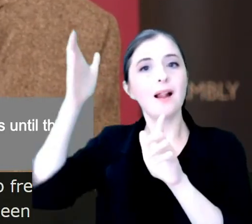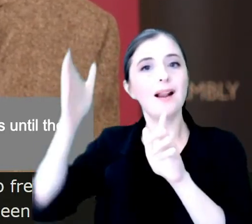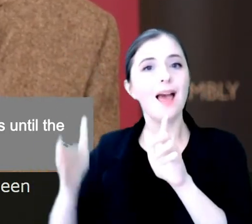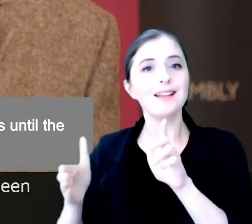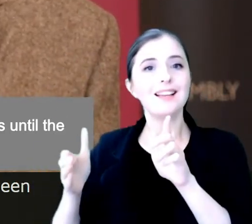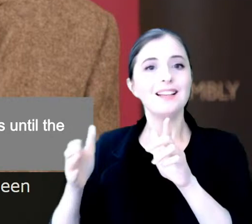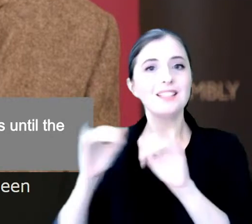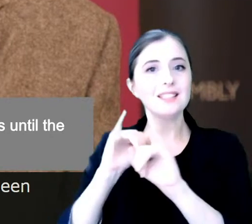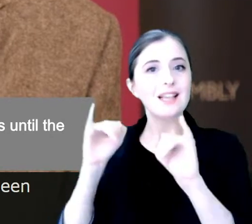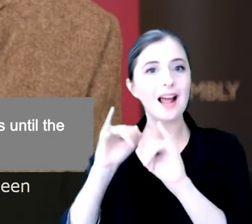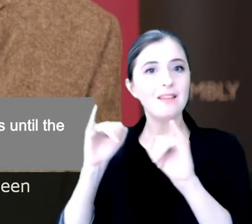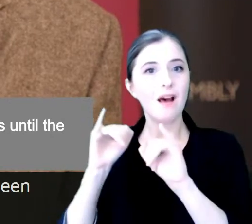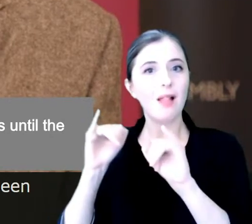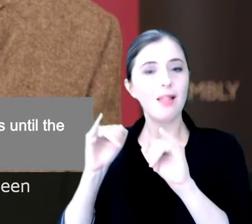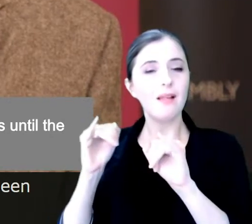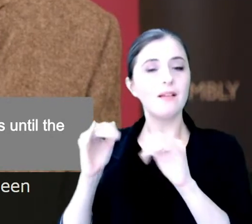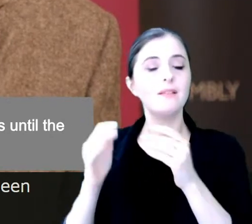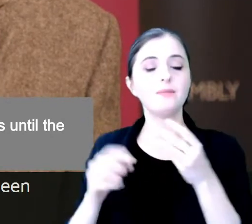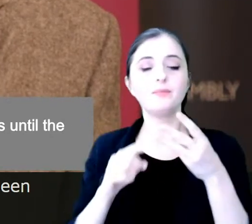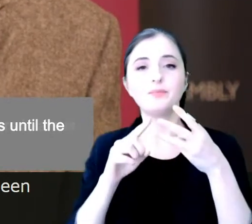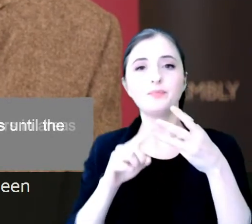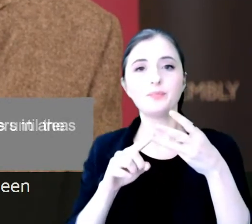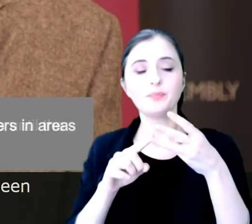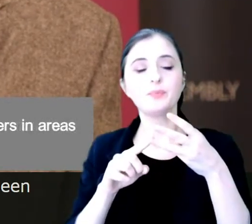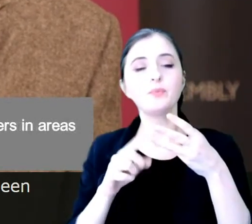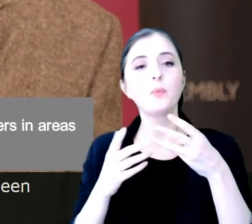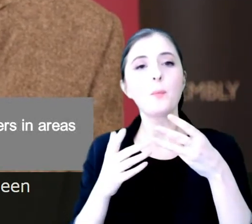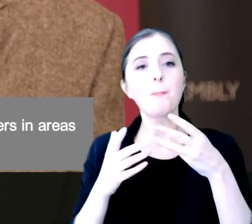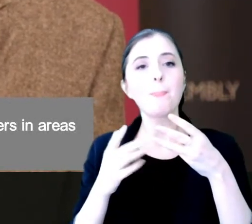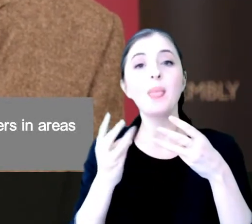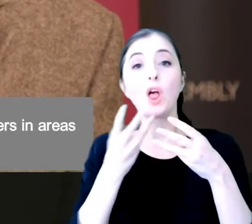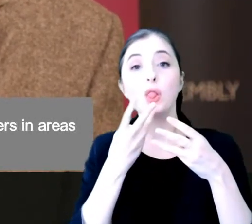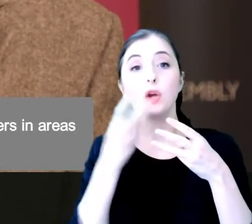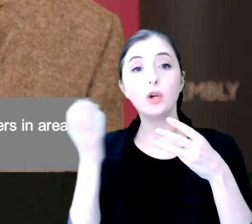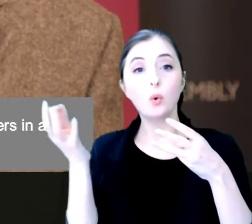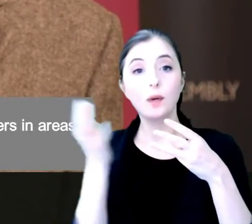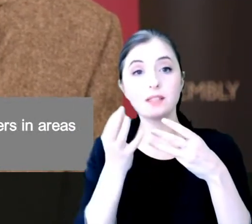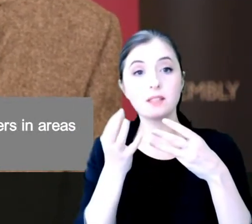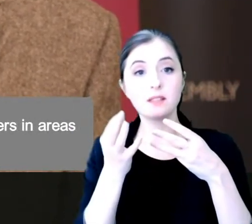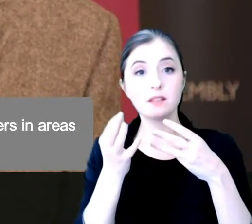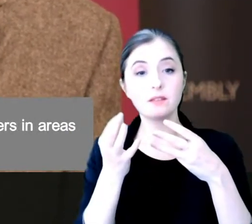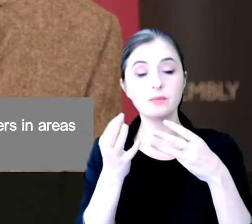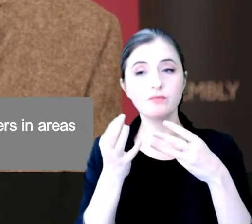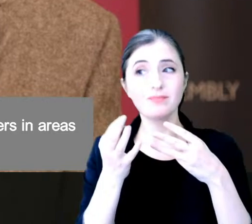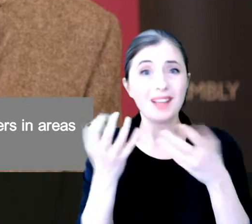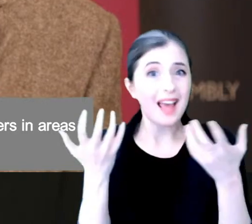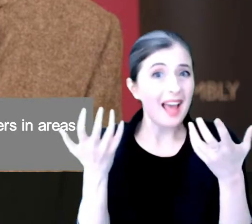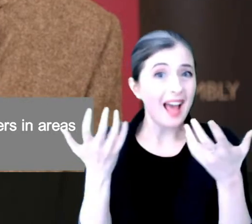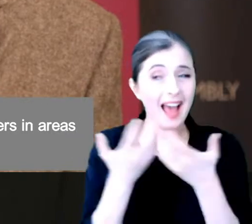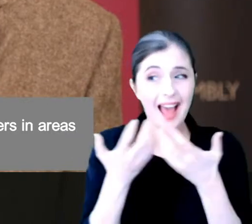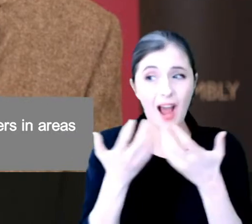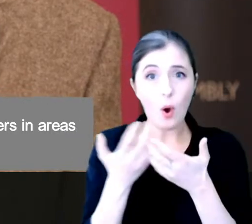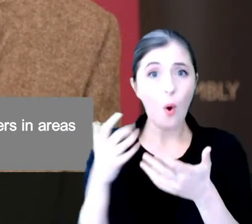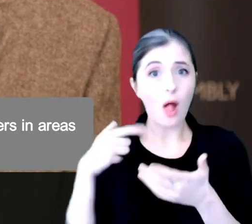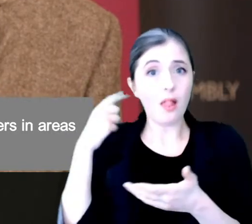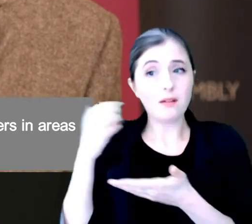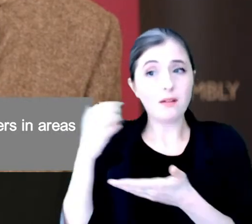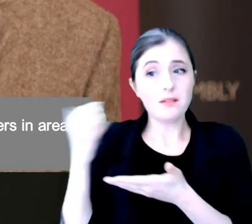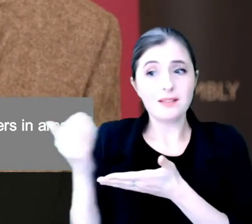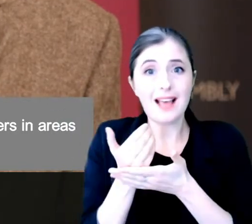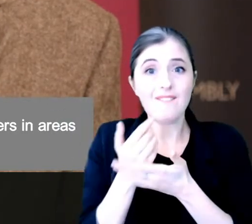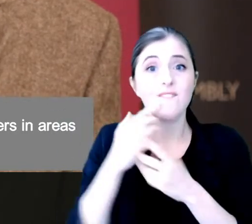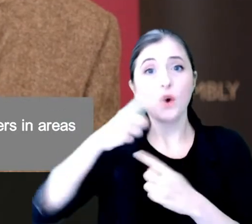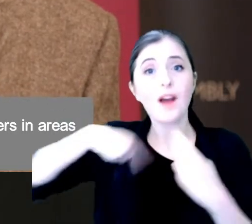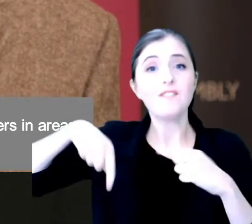And the third question is, how are you going to make London safer for everyone, especially for teenagers